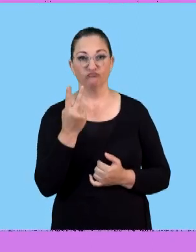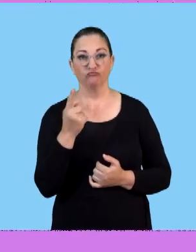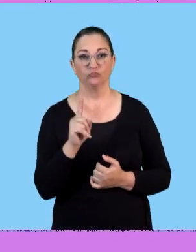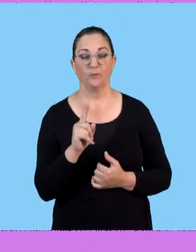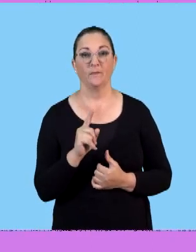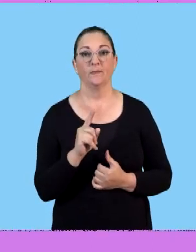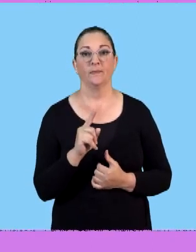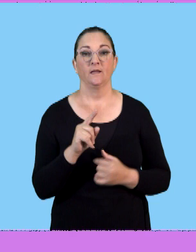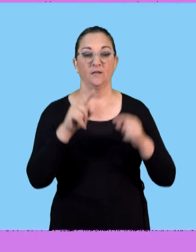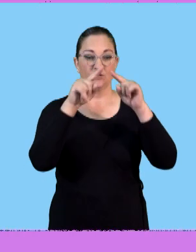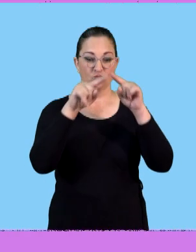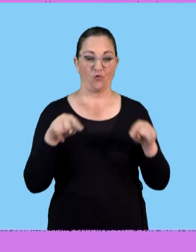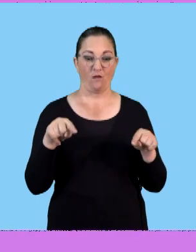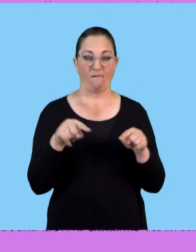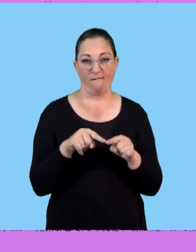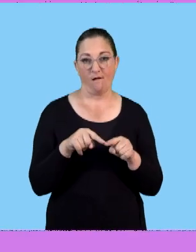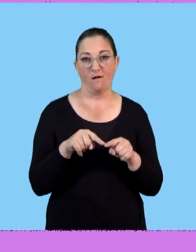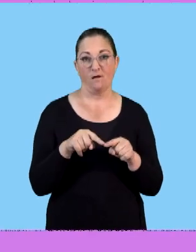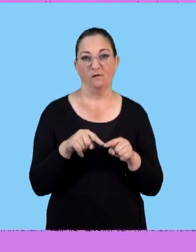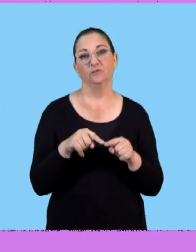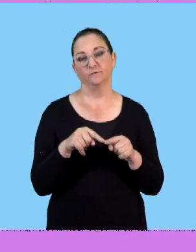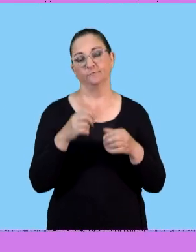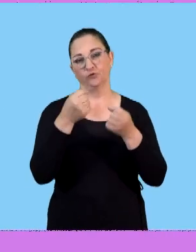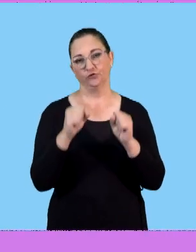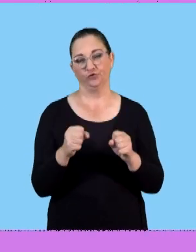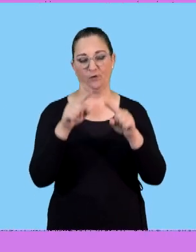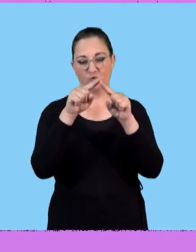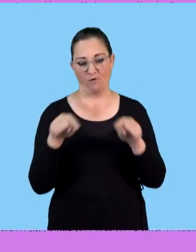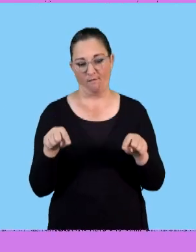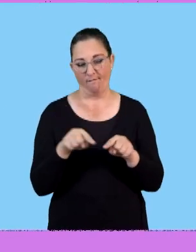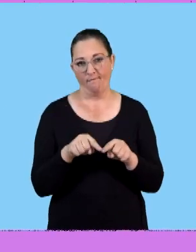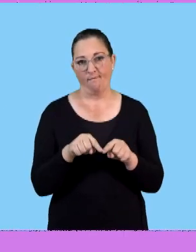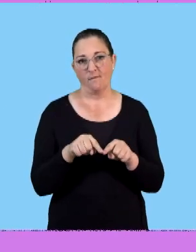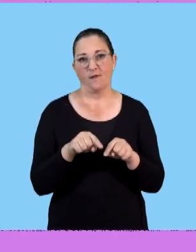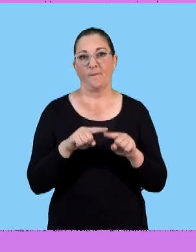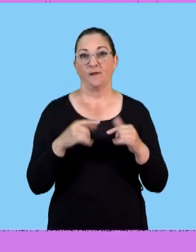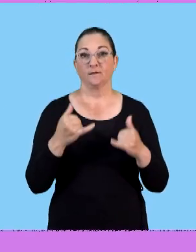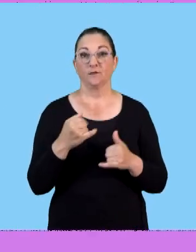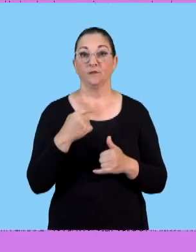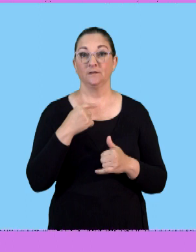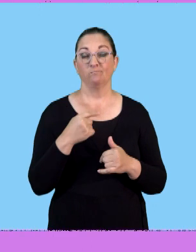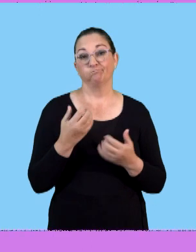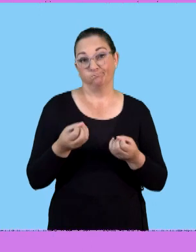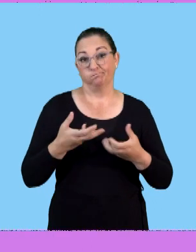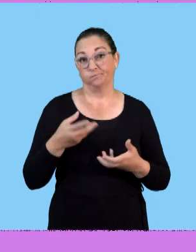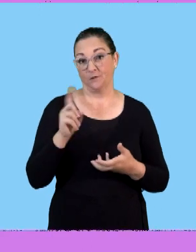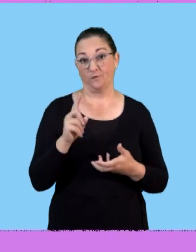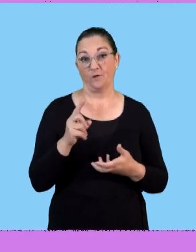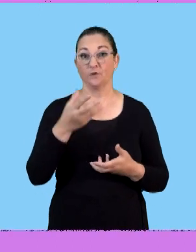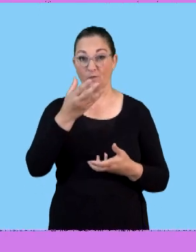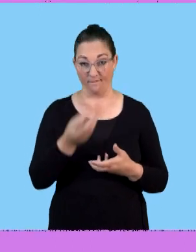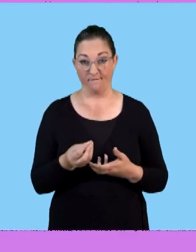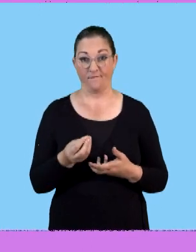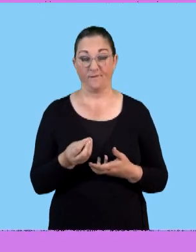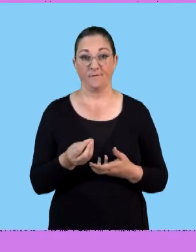we are working with the triangle, right? The triangular shapes. Okay? The dimension of the triangle is given